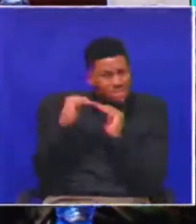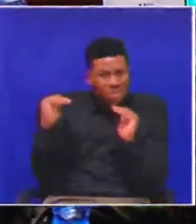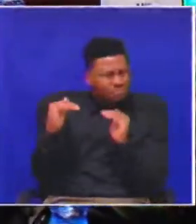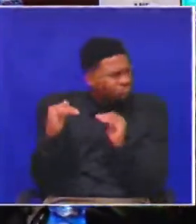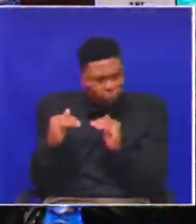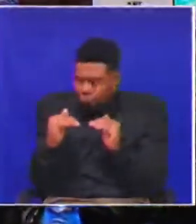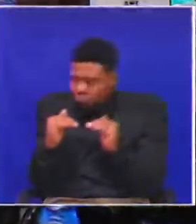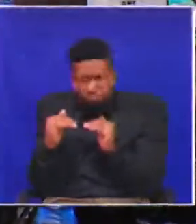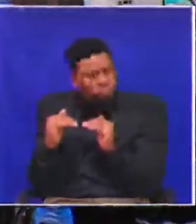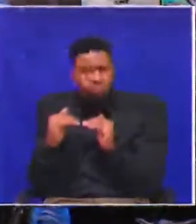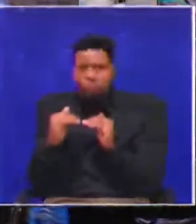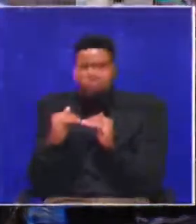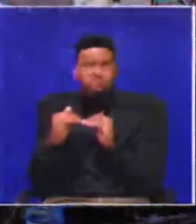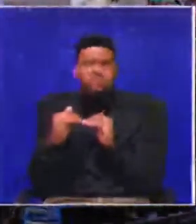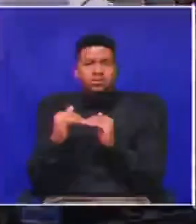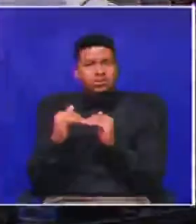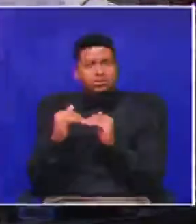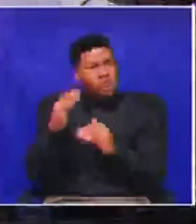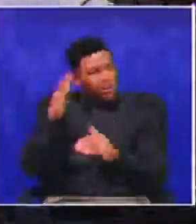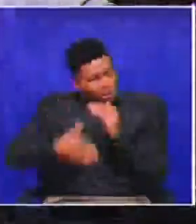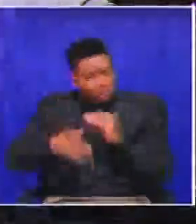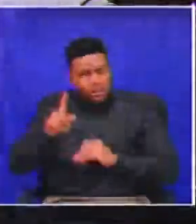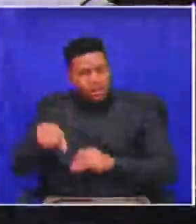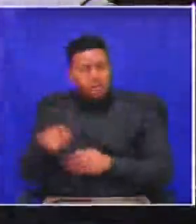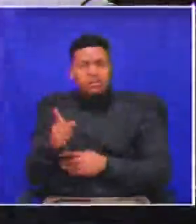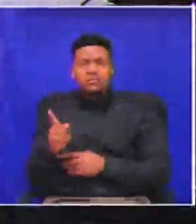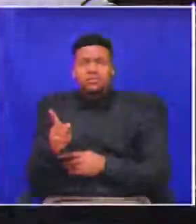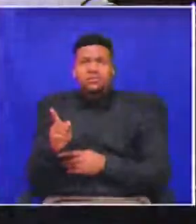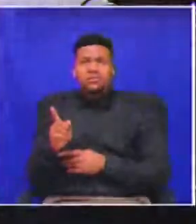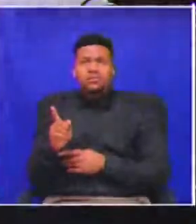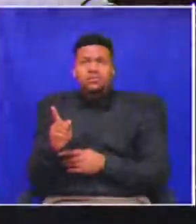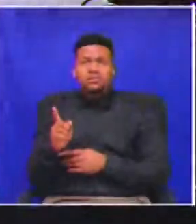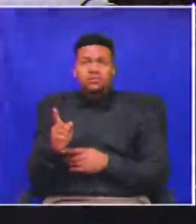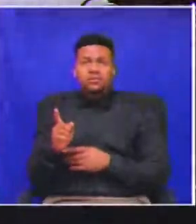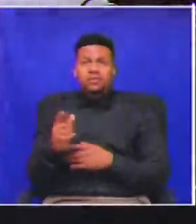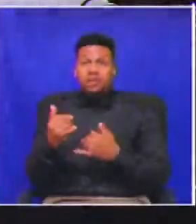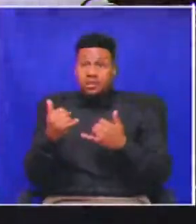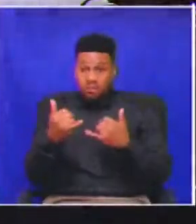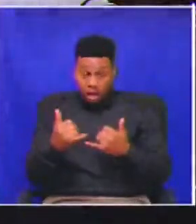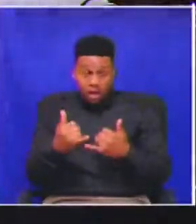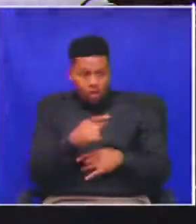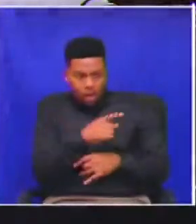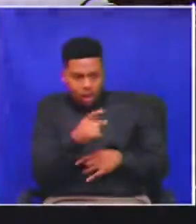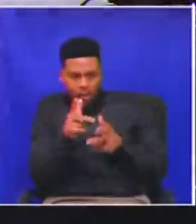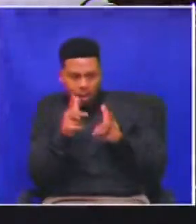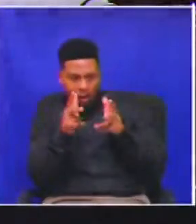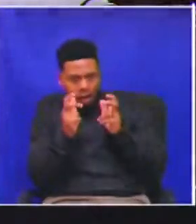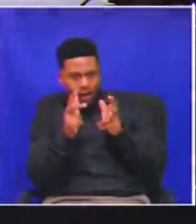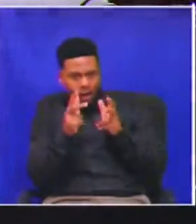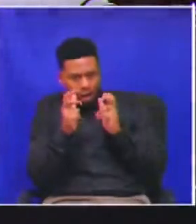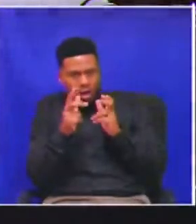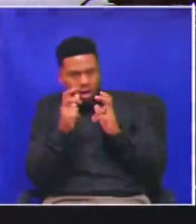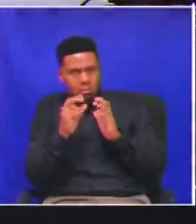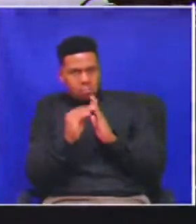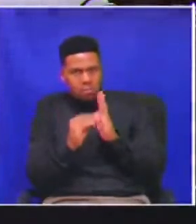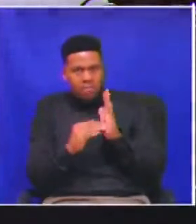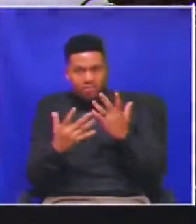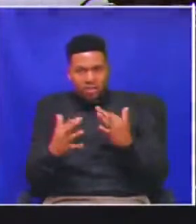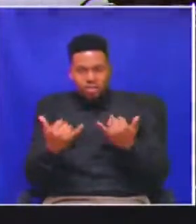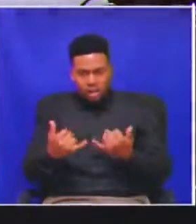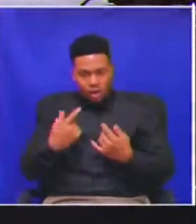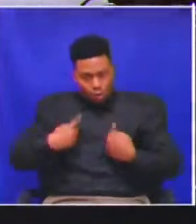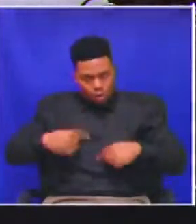an end, and fortunately, that is being listened to. And we therefore want a discussion in that